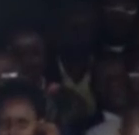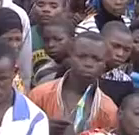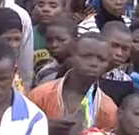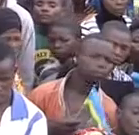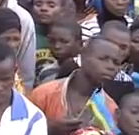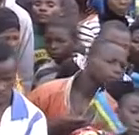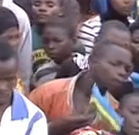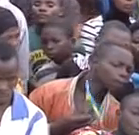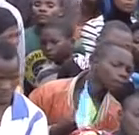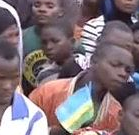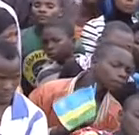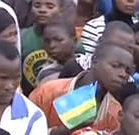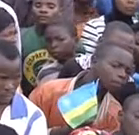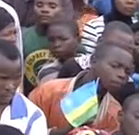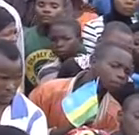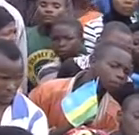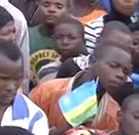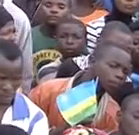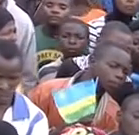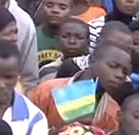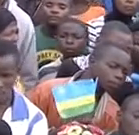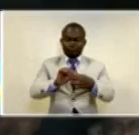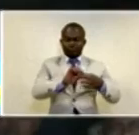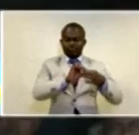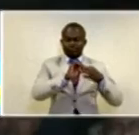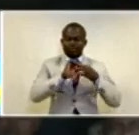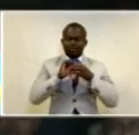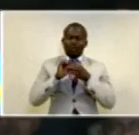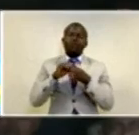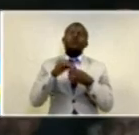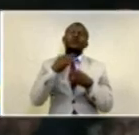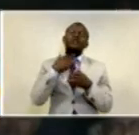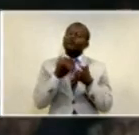state spoke of the issue of security, among other things.